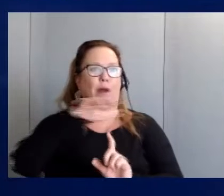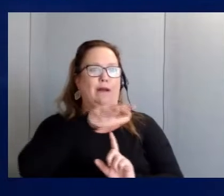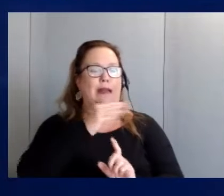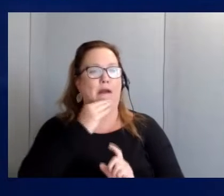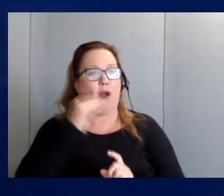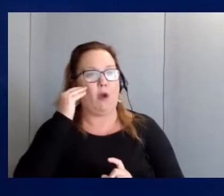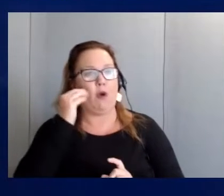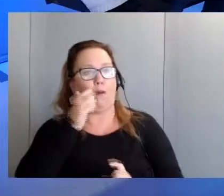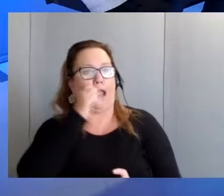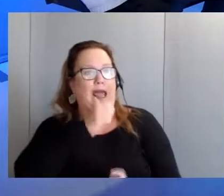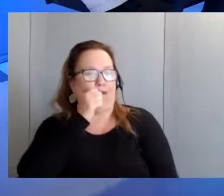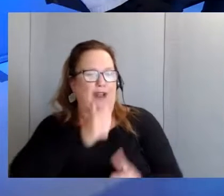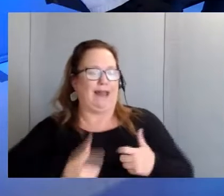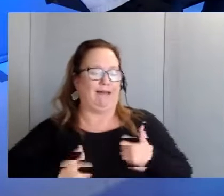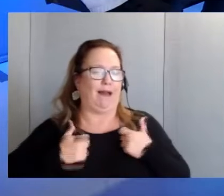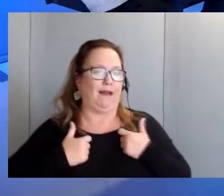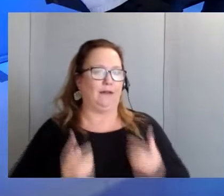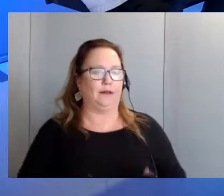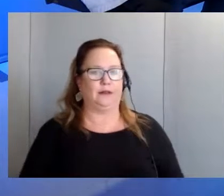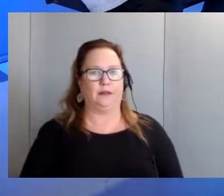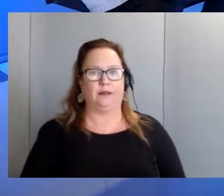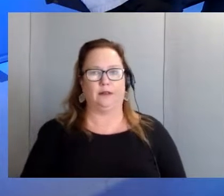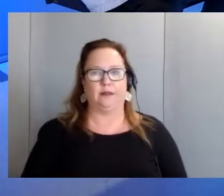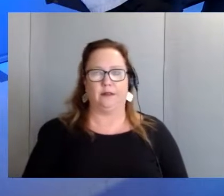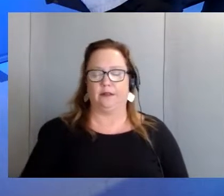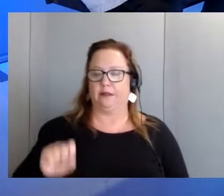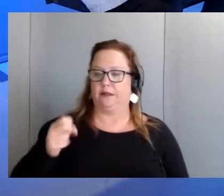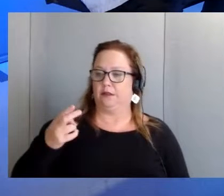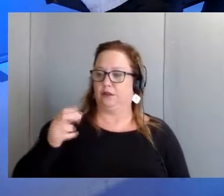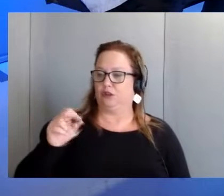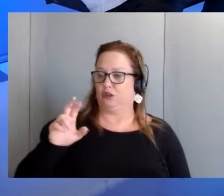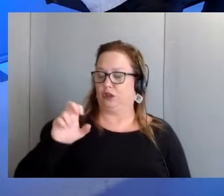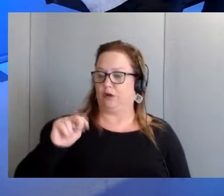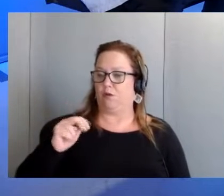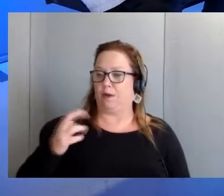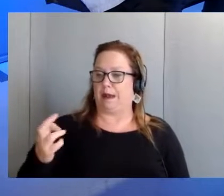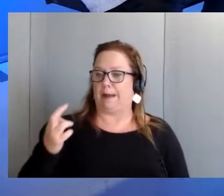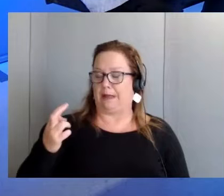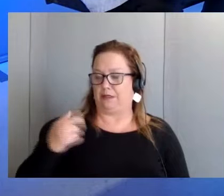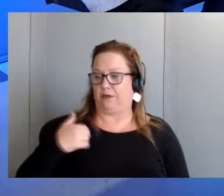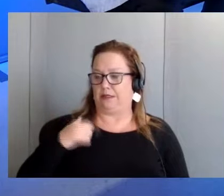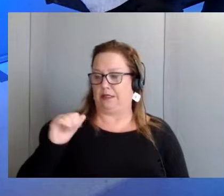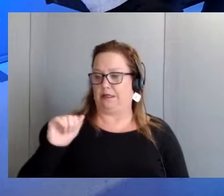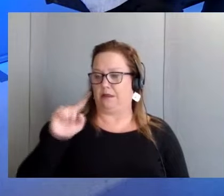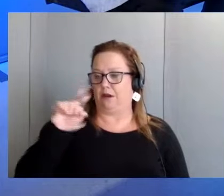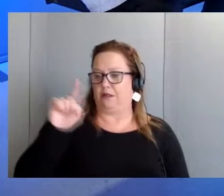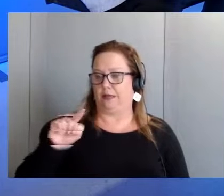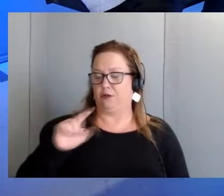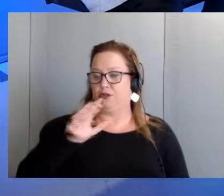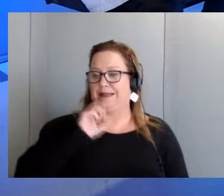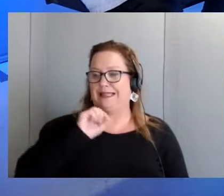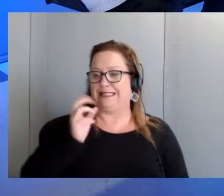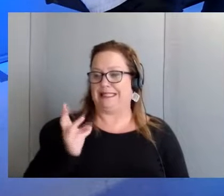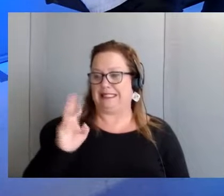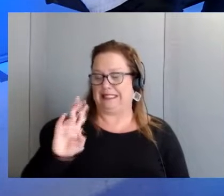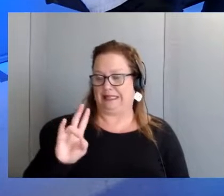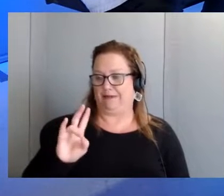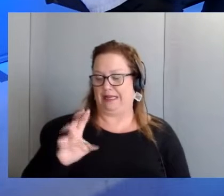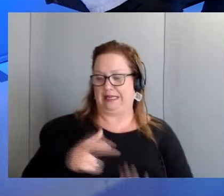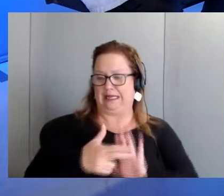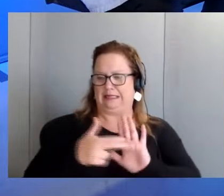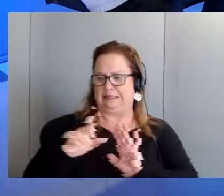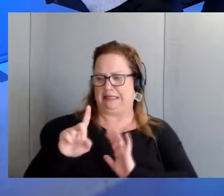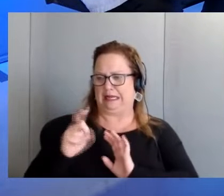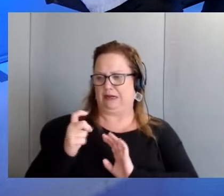regular lives. Question from Sharon. One of my best friends has Alzheimer's. She is 67. But was diagnosed a few